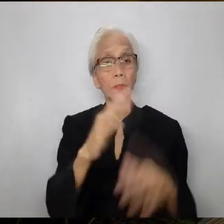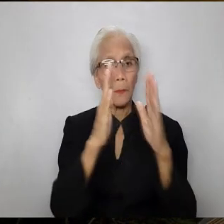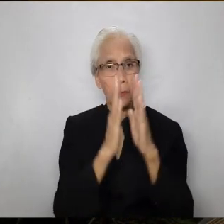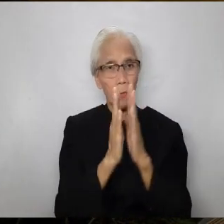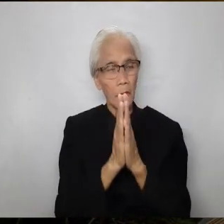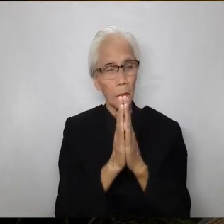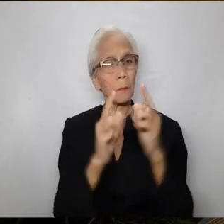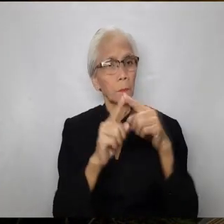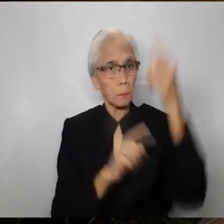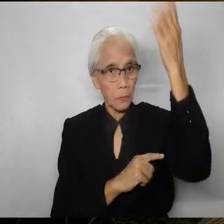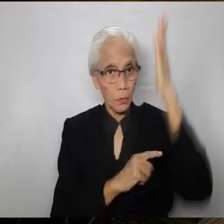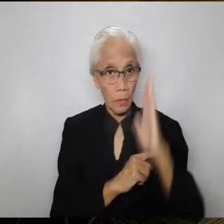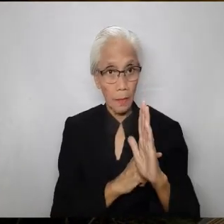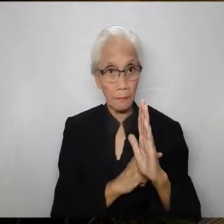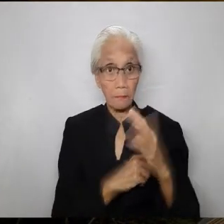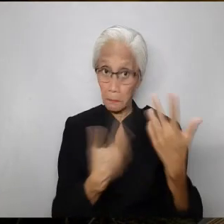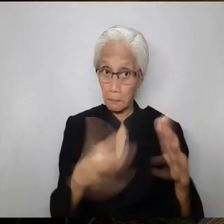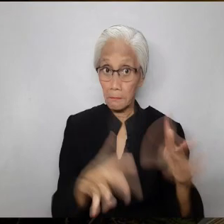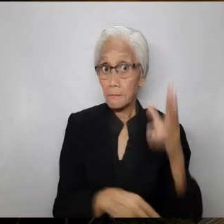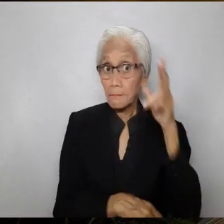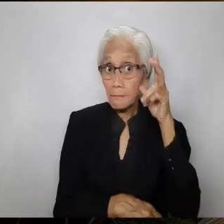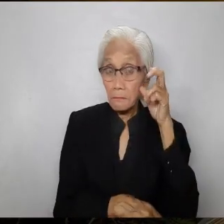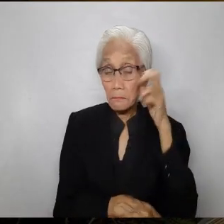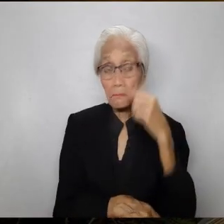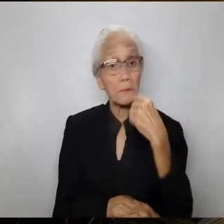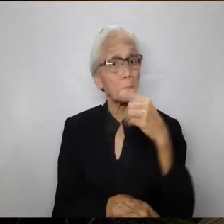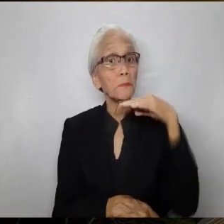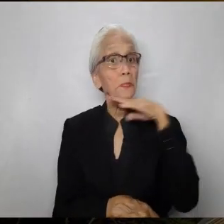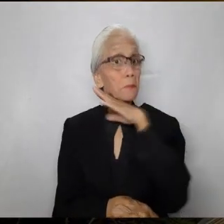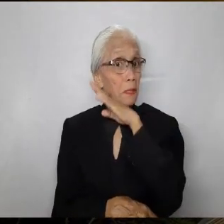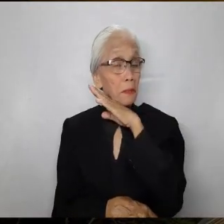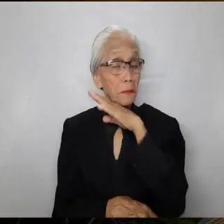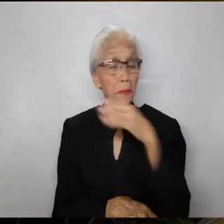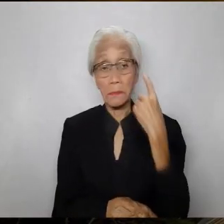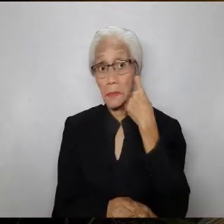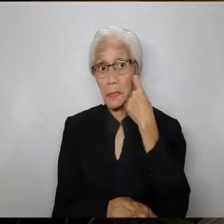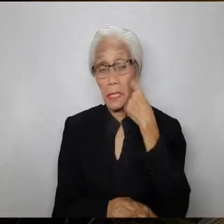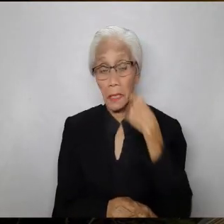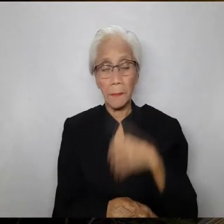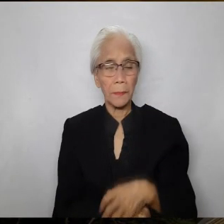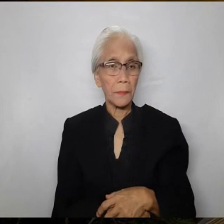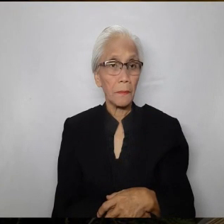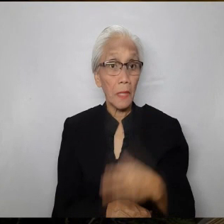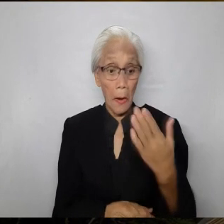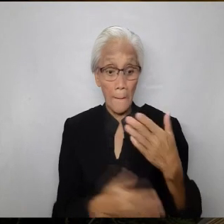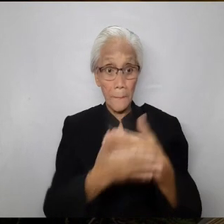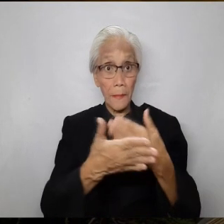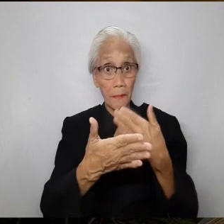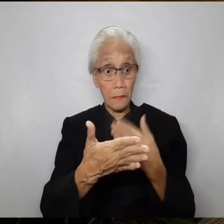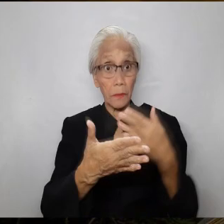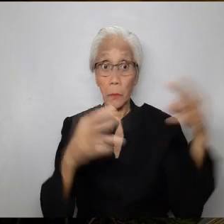the bridge of prayer to God. You have heard, of course, the Russian saying we mentioned in the